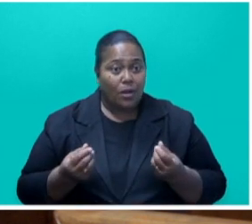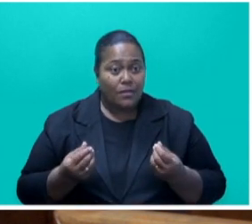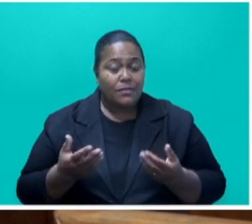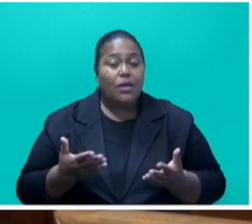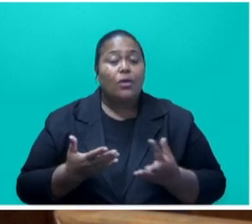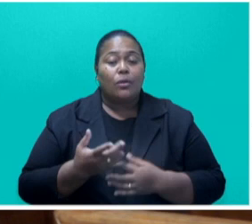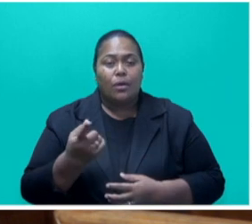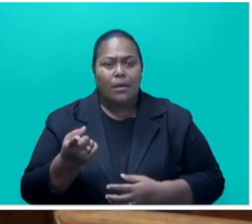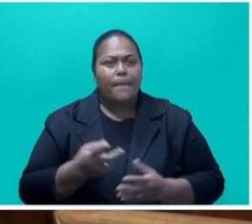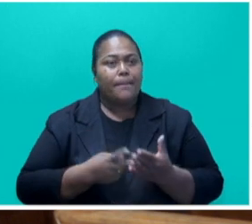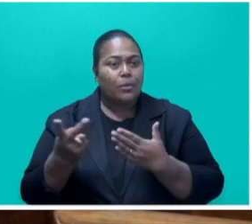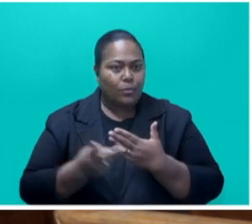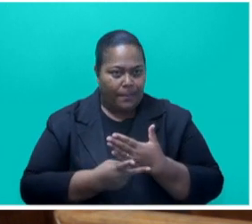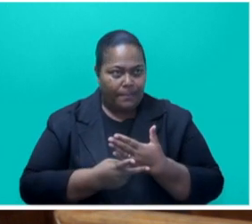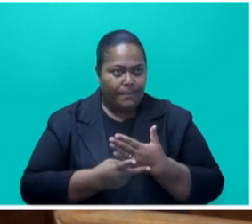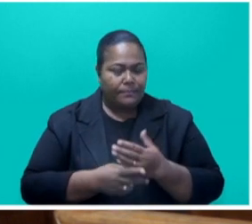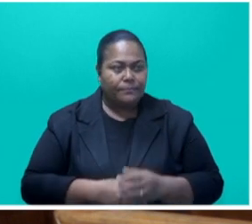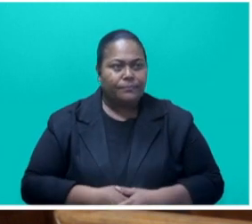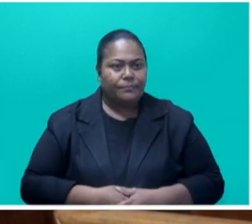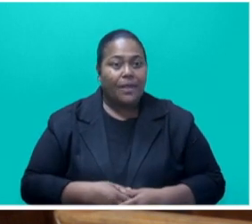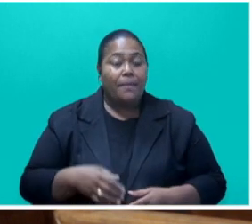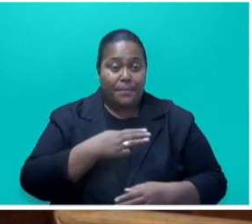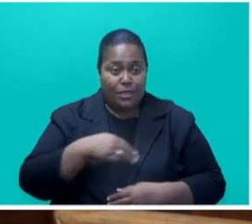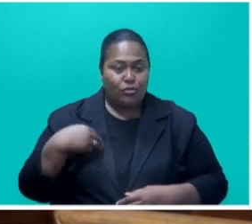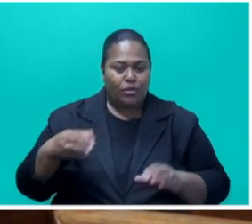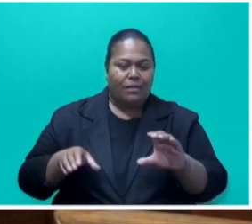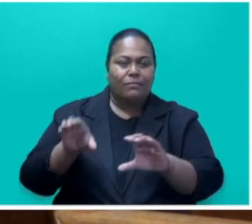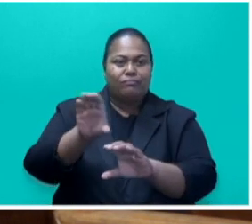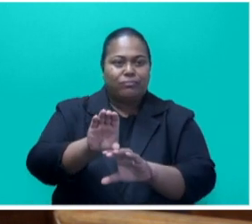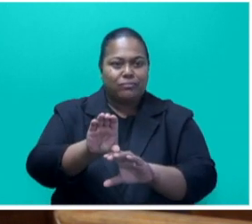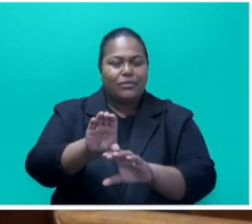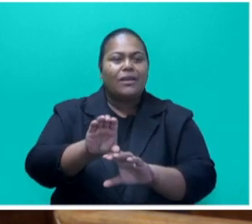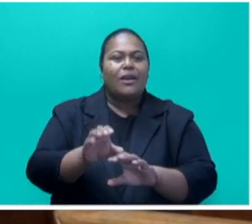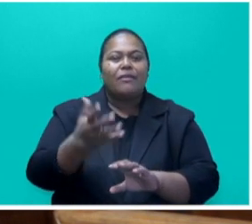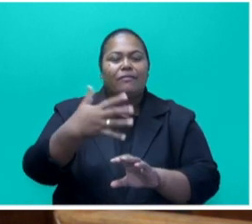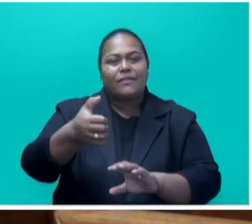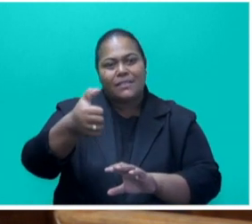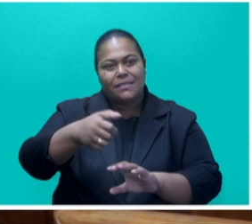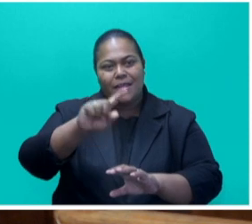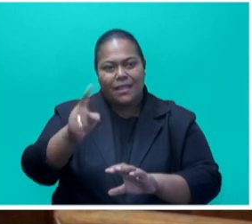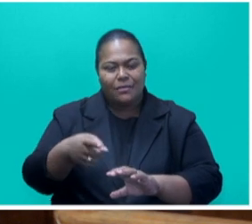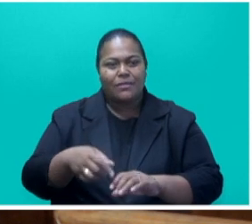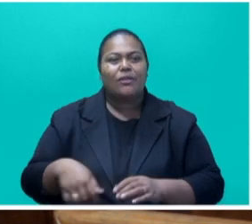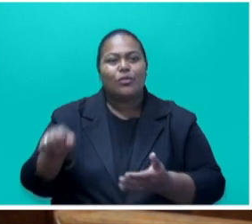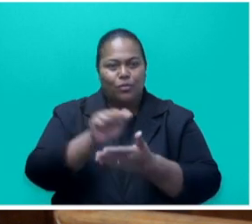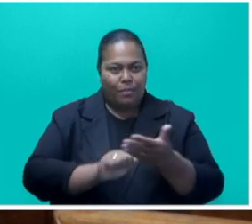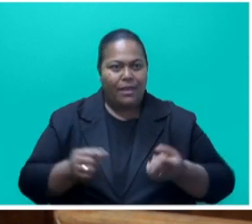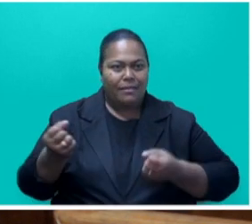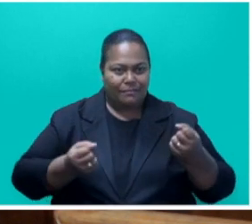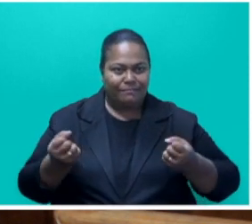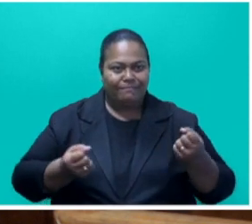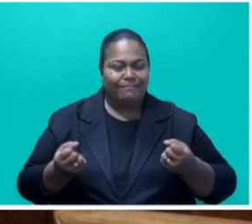through one of the programs, and the ministry contributed close to 56,000 to acquire the tractor.